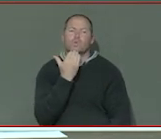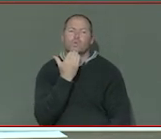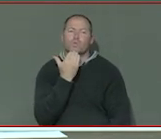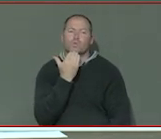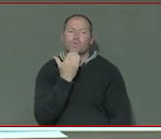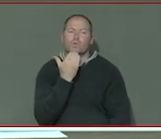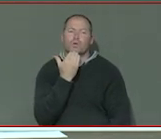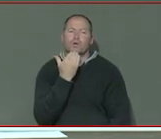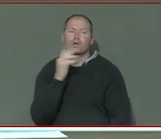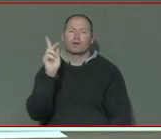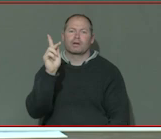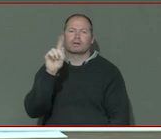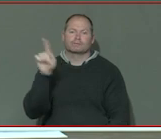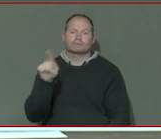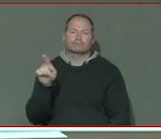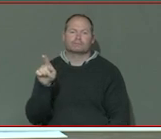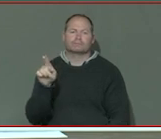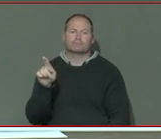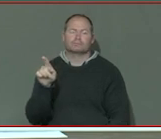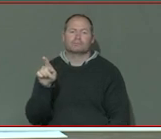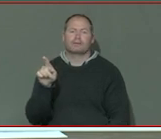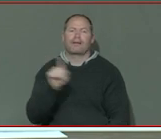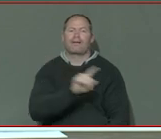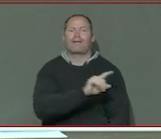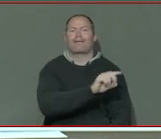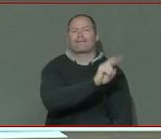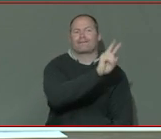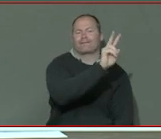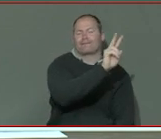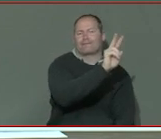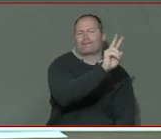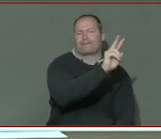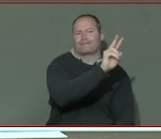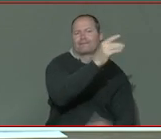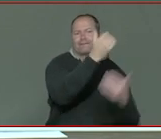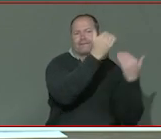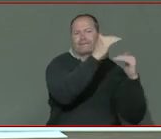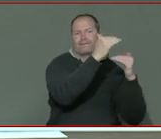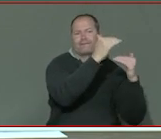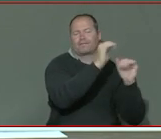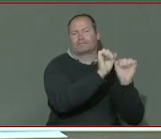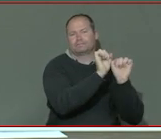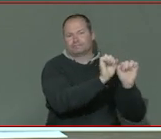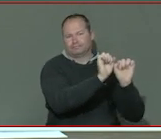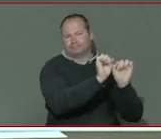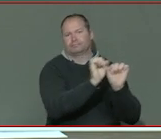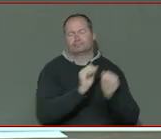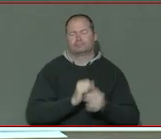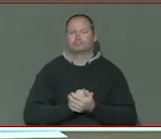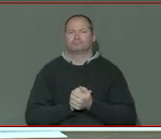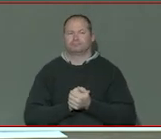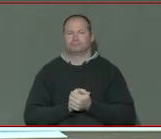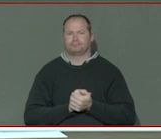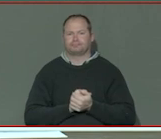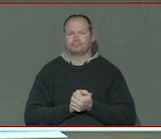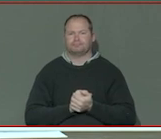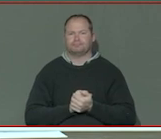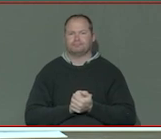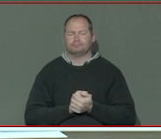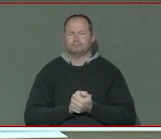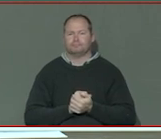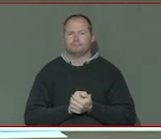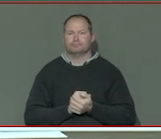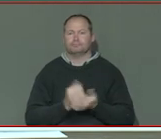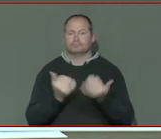KZ, am I right? And Valley Limited are them, all right? So number